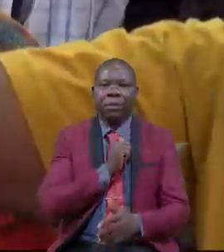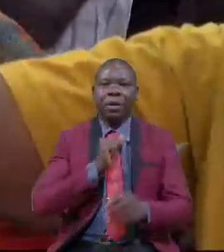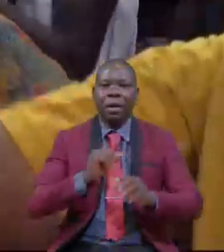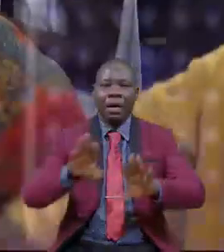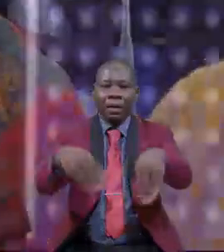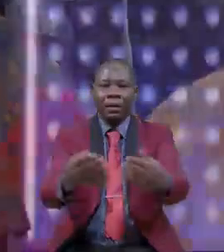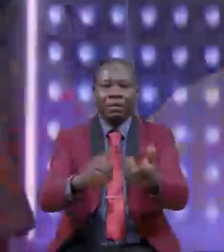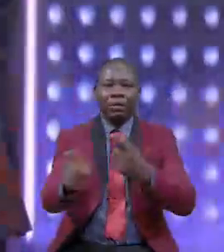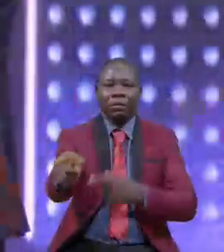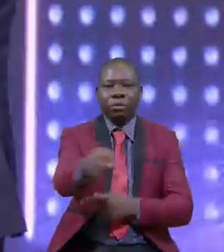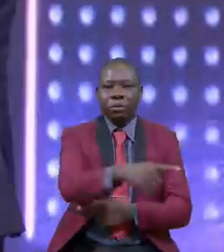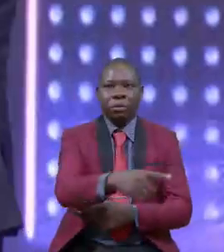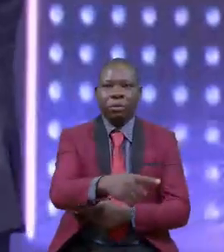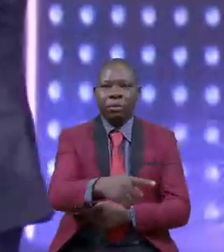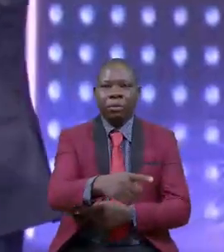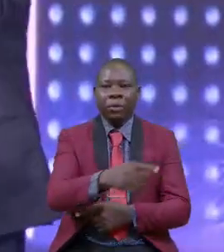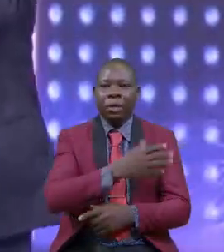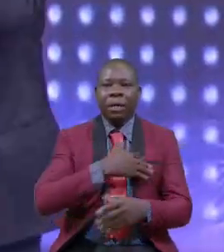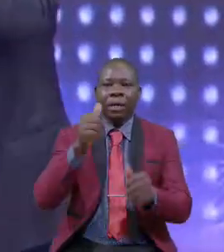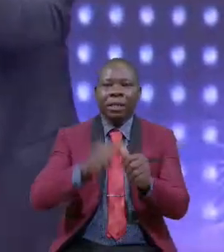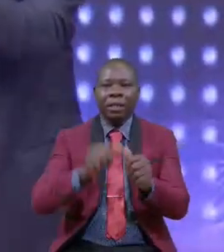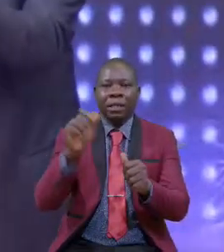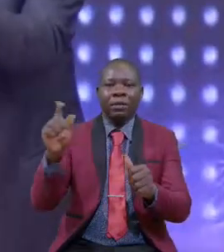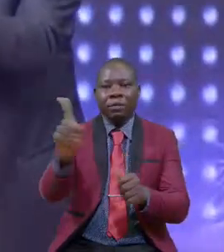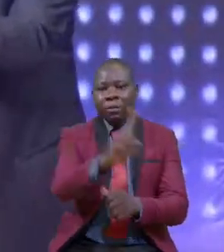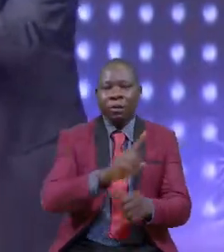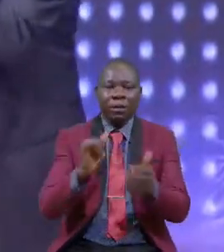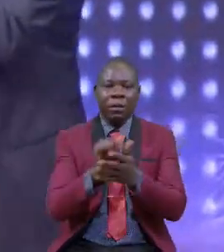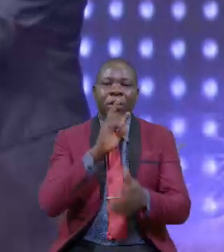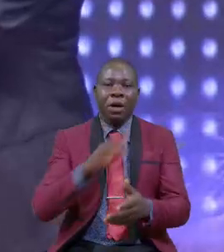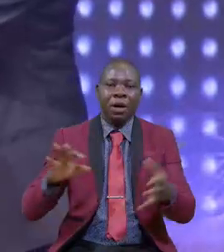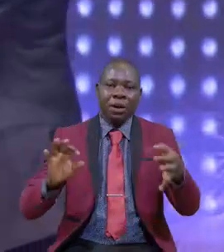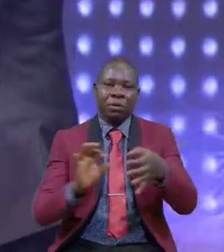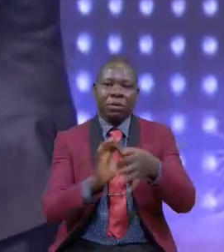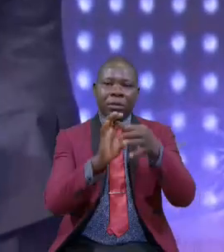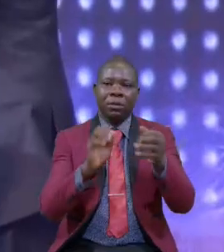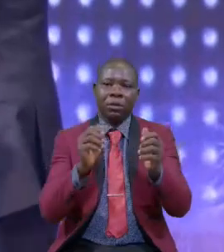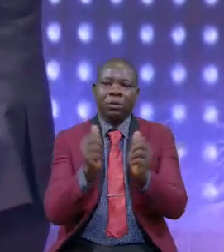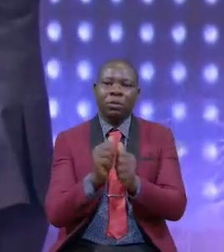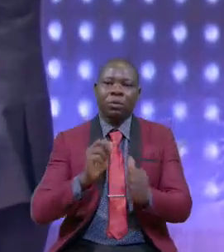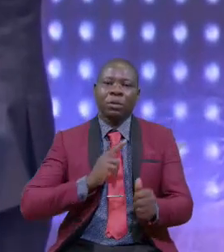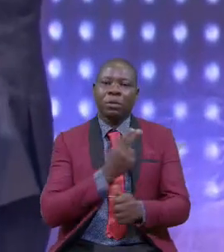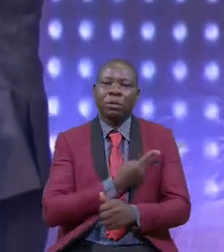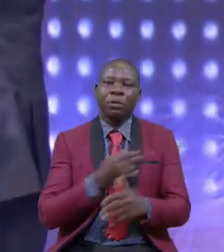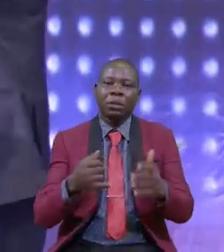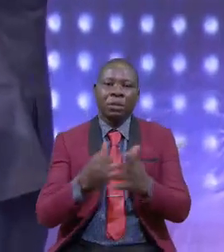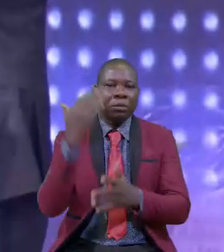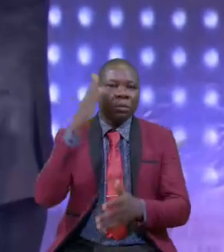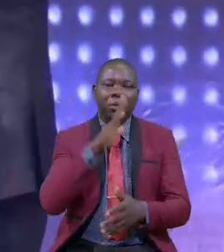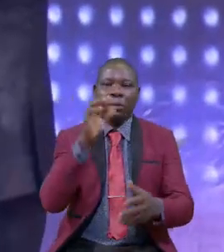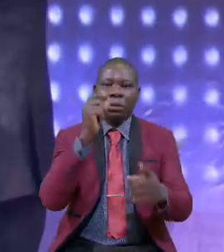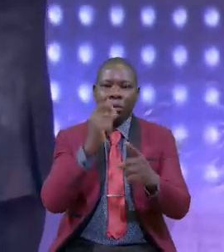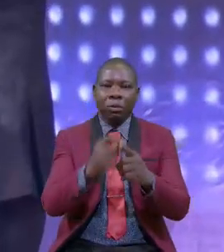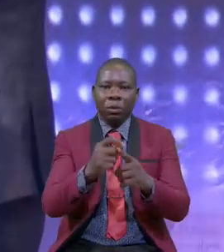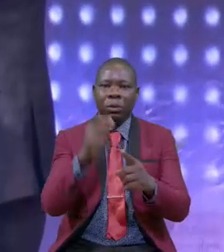And everywhere as we're connected together, it will be a verse, a word, a sentence, it will transform